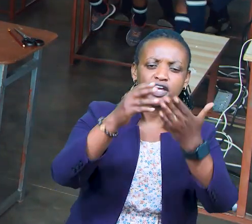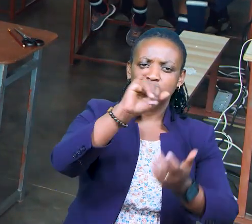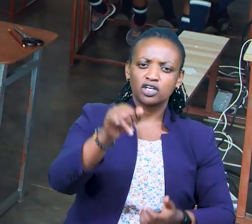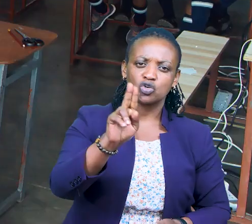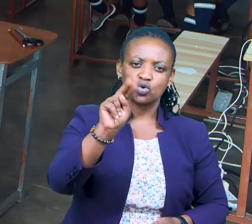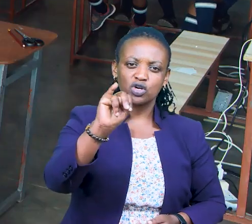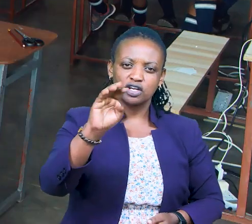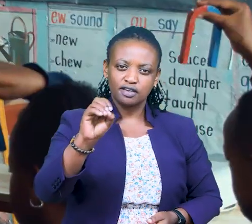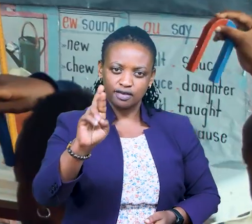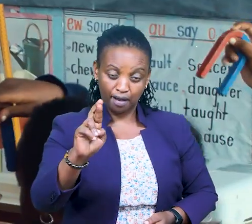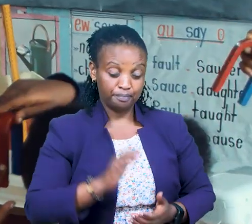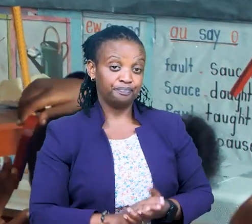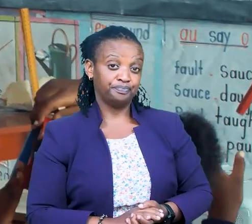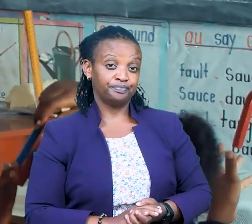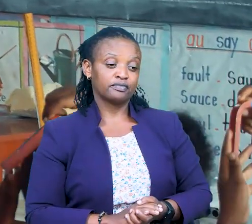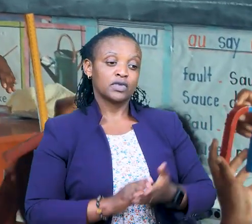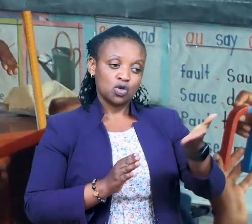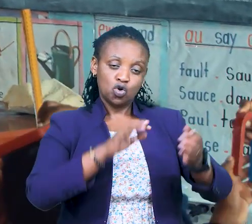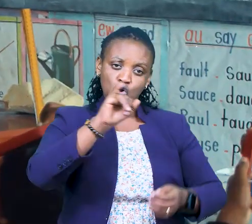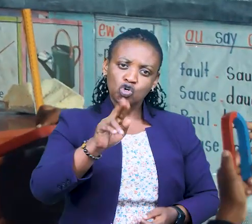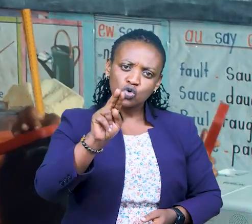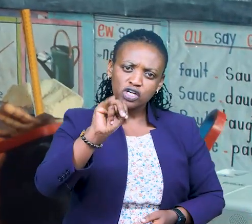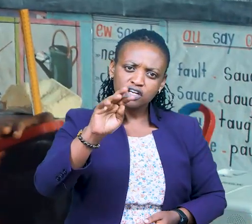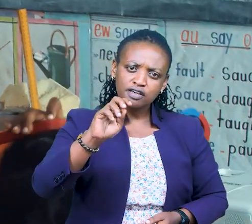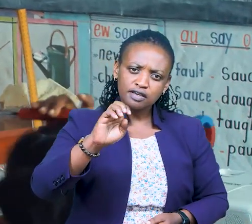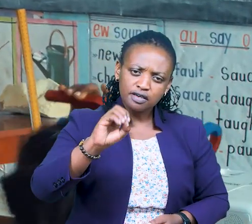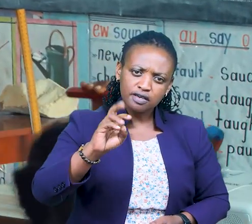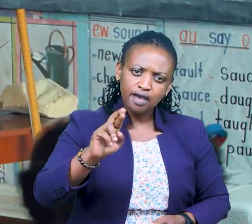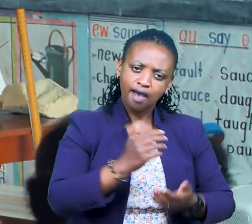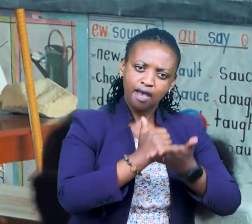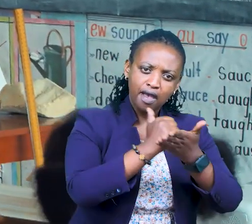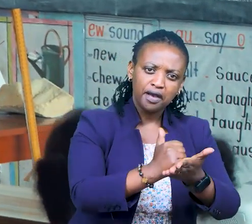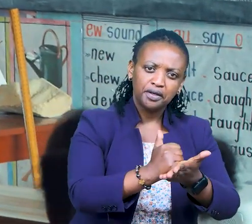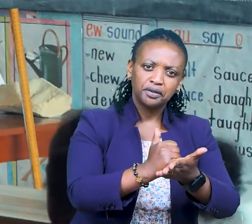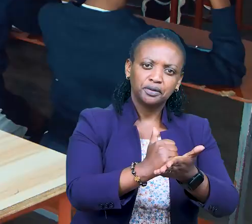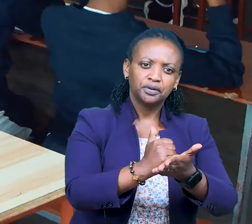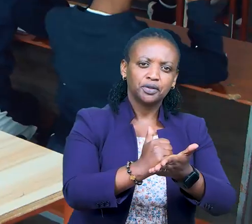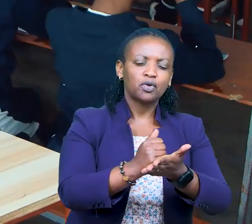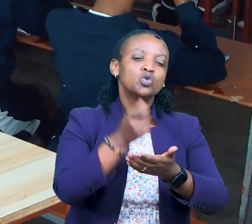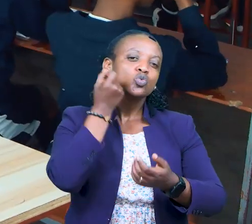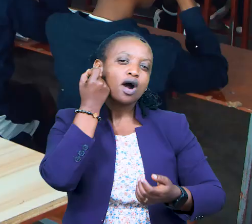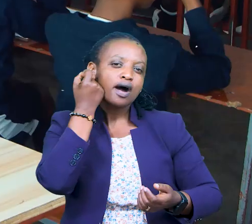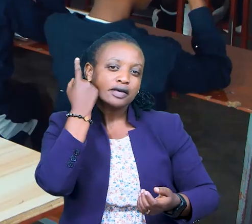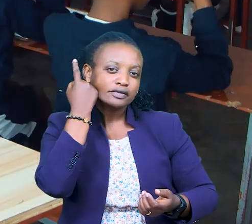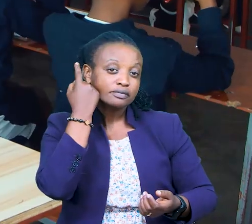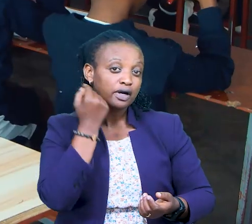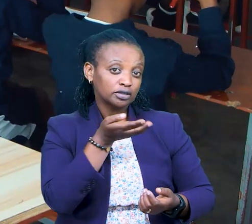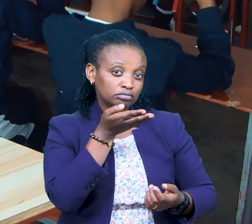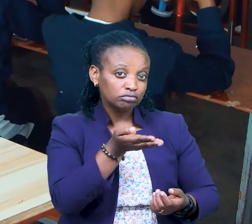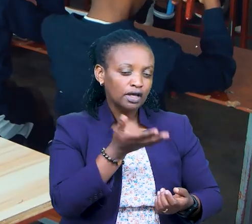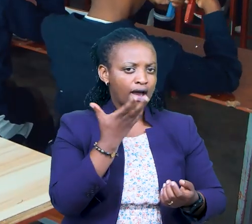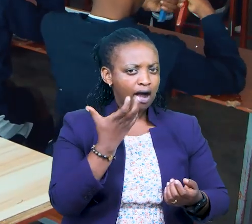Okay, thank you, Junior. Junior has helped Kayla to